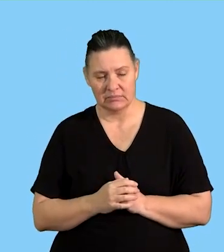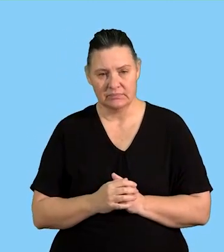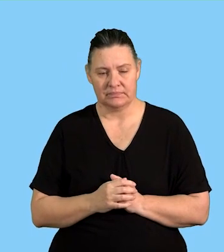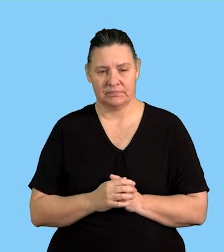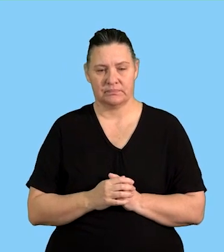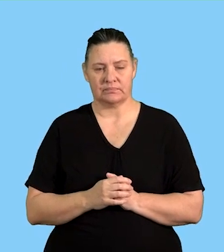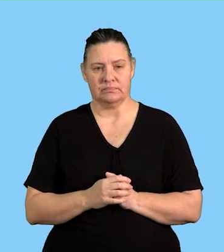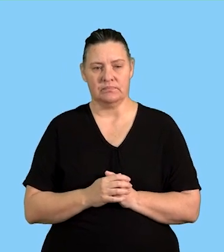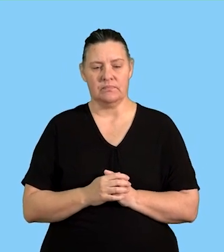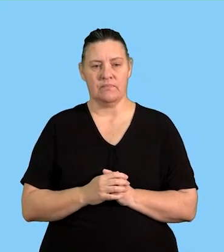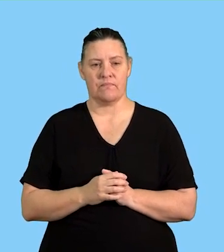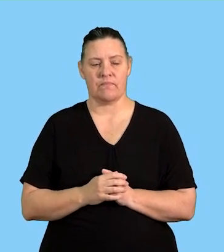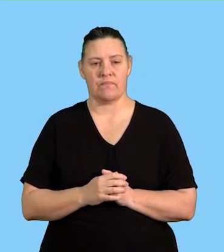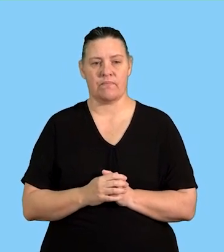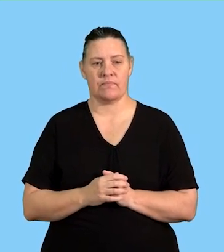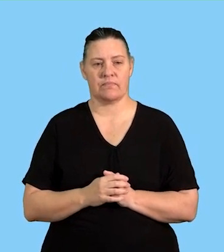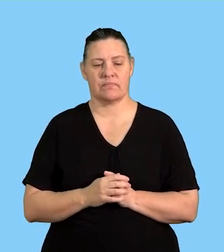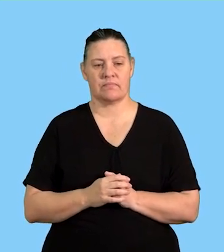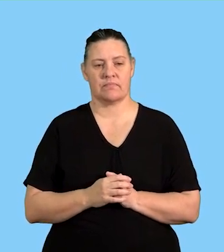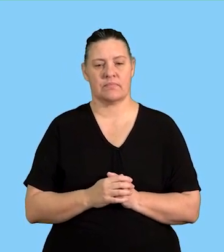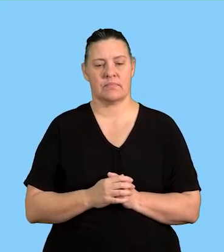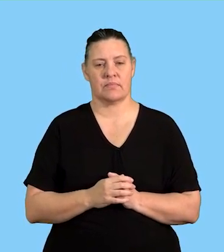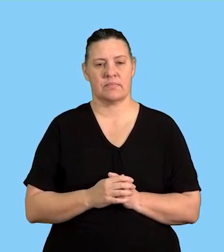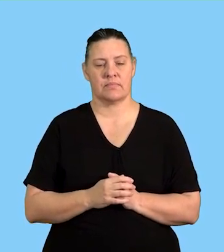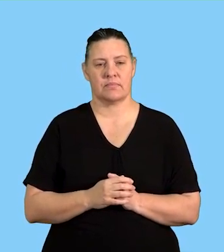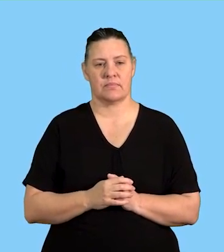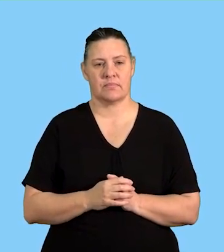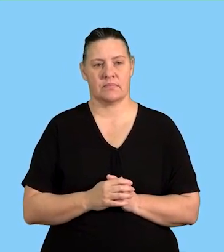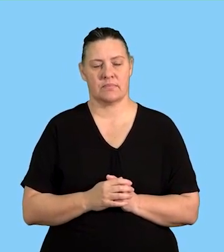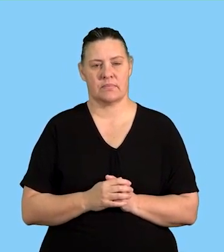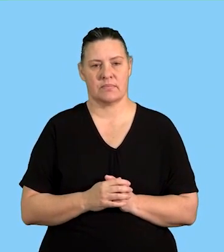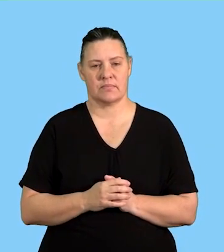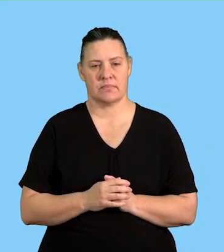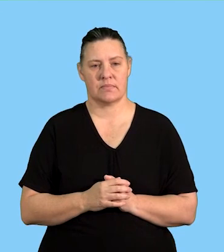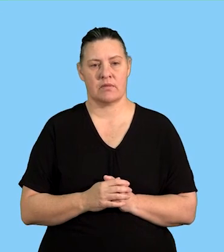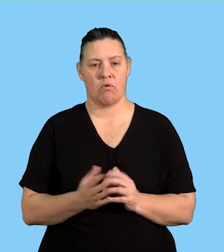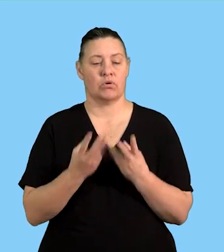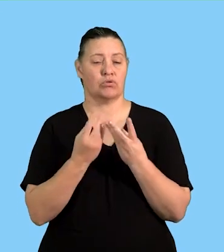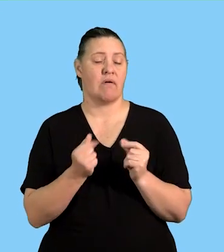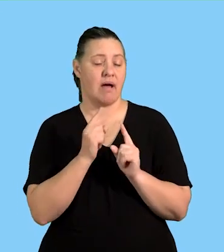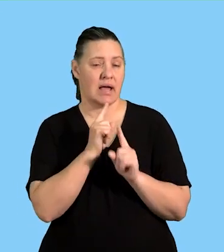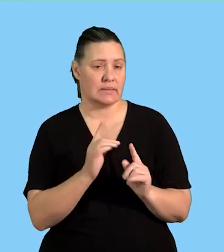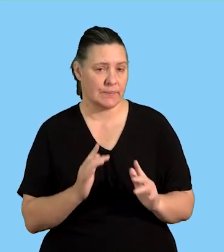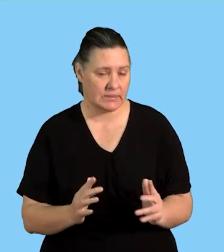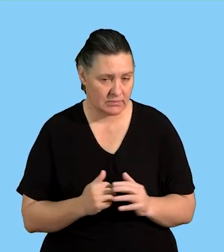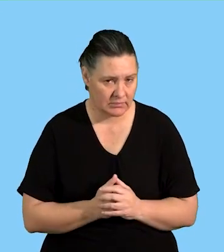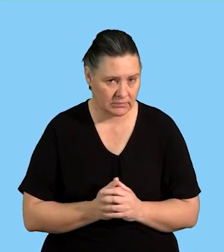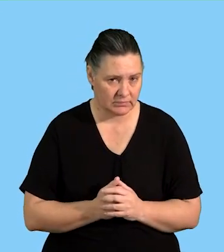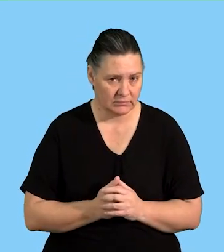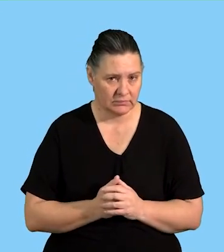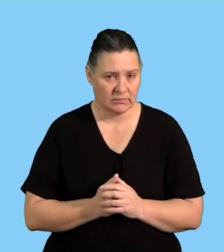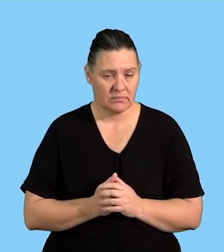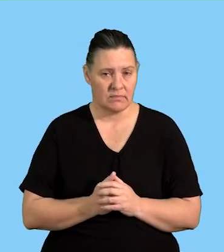correct functions for question 2. Now, let us move to solutions now. How do